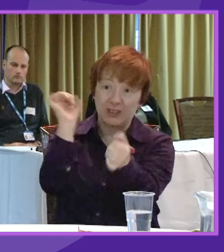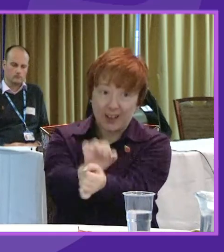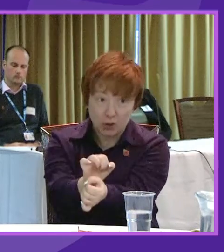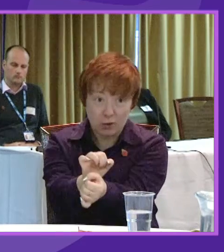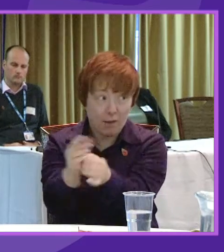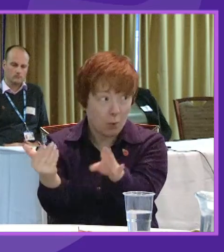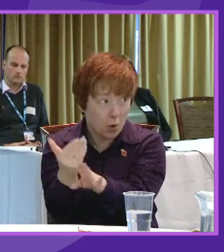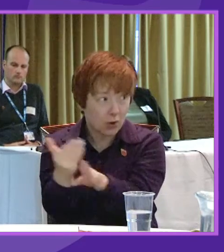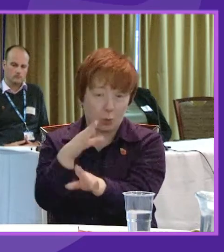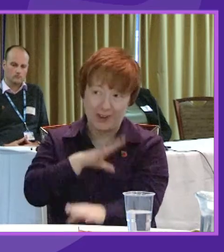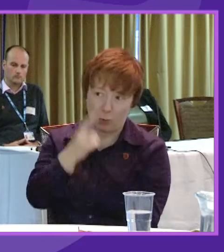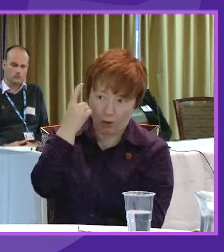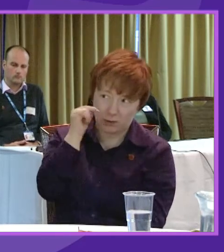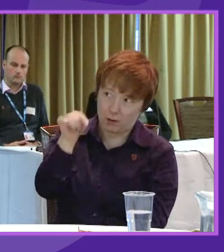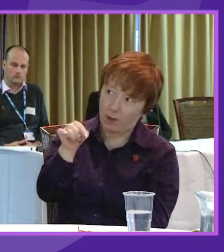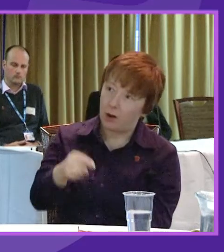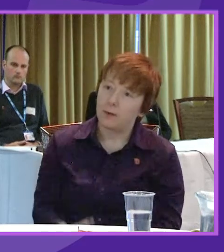PWP workforce.